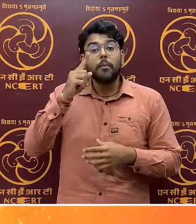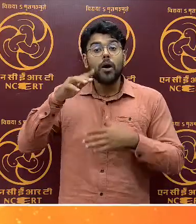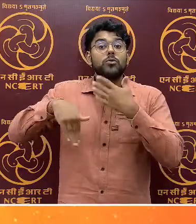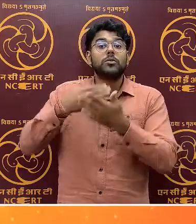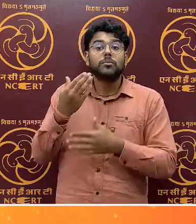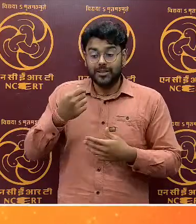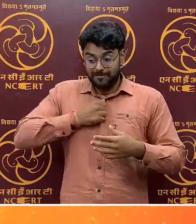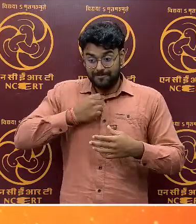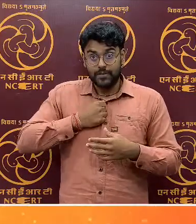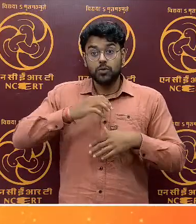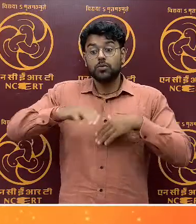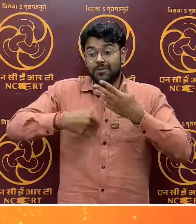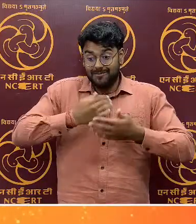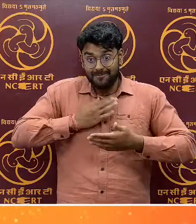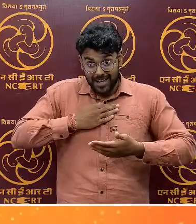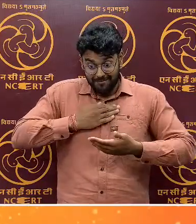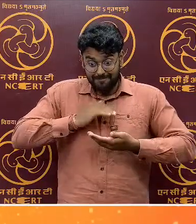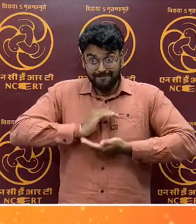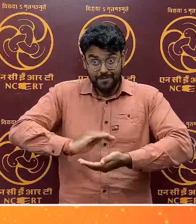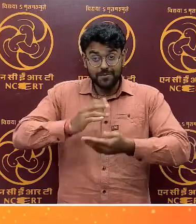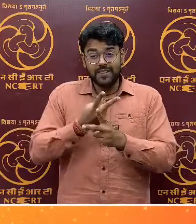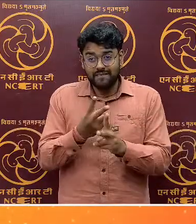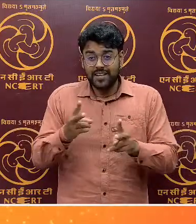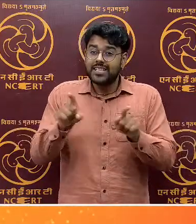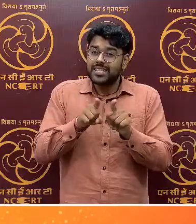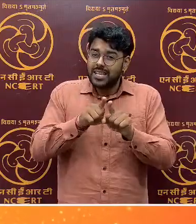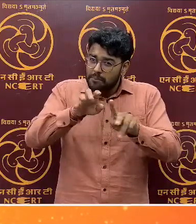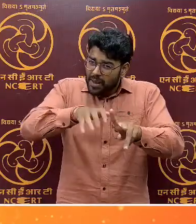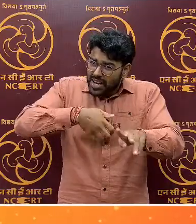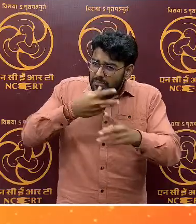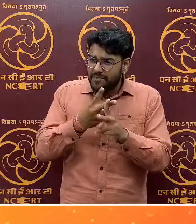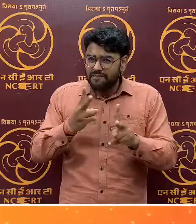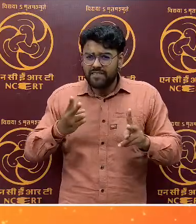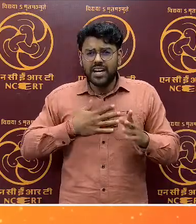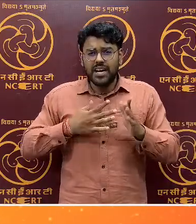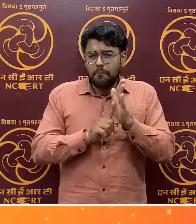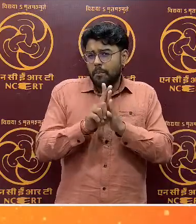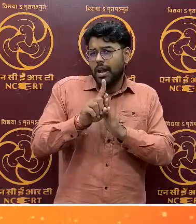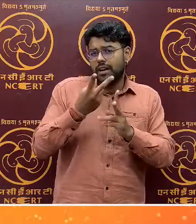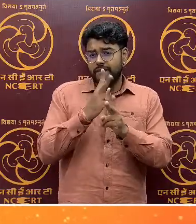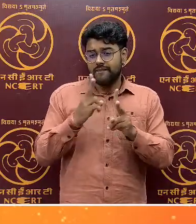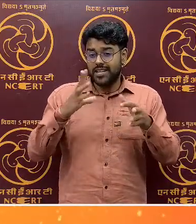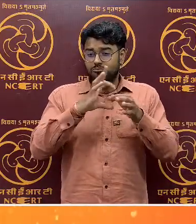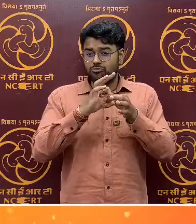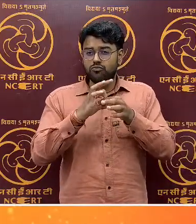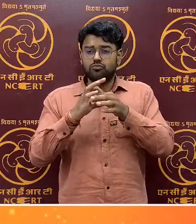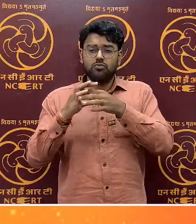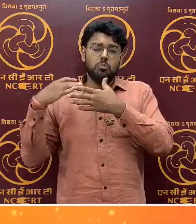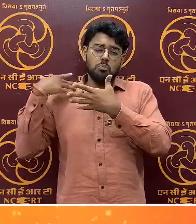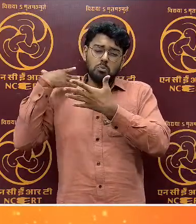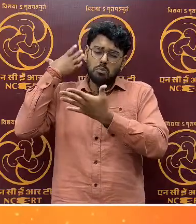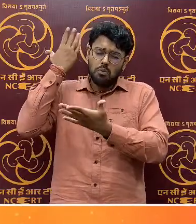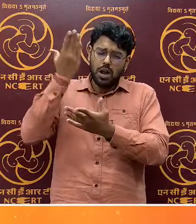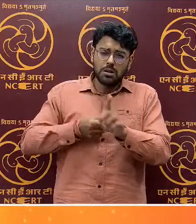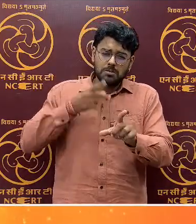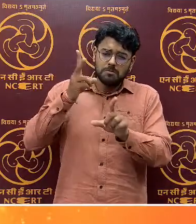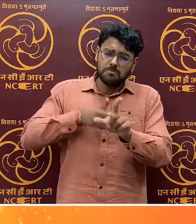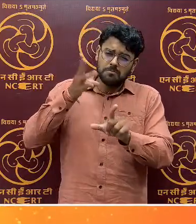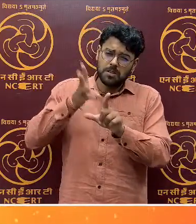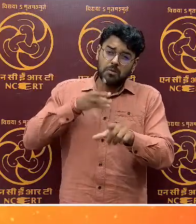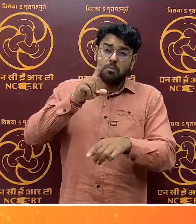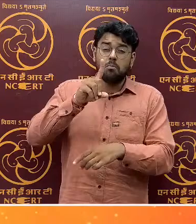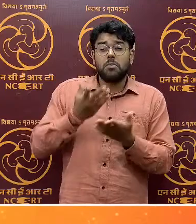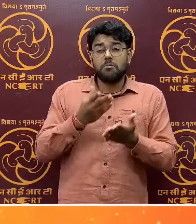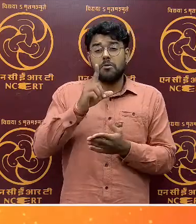our children. Like we had different breed in animals, different species of plants. They all are continuing for so many years. Yes. I mean hundreds